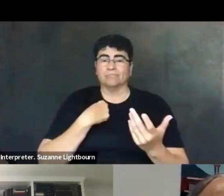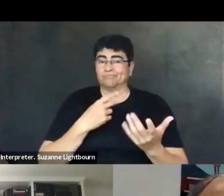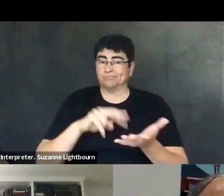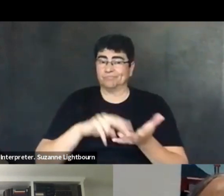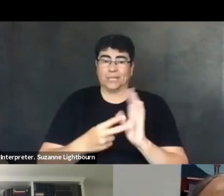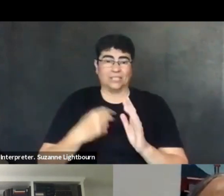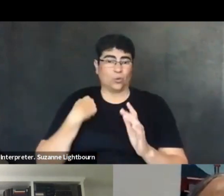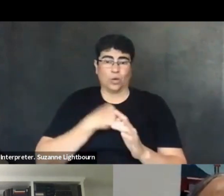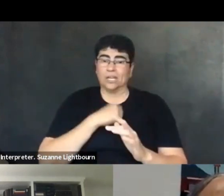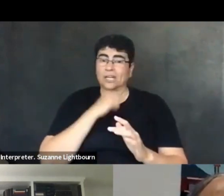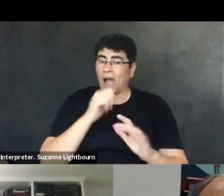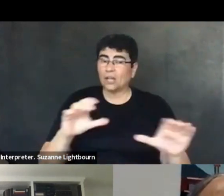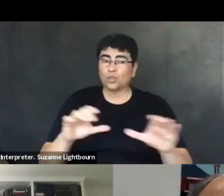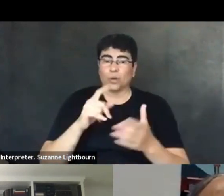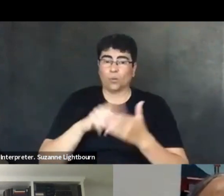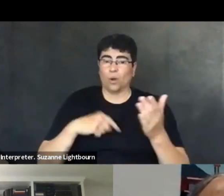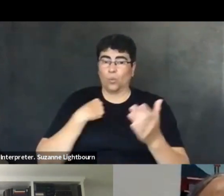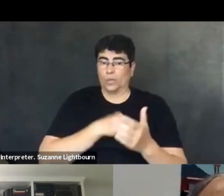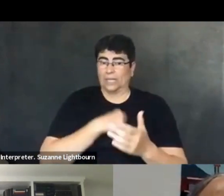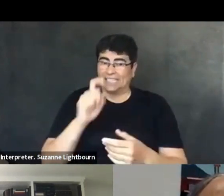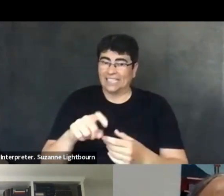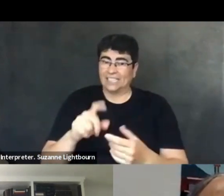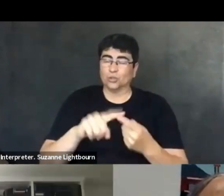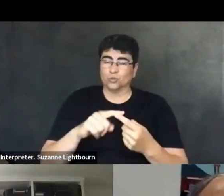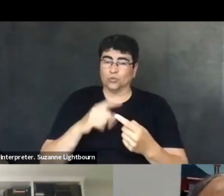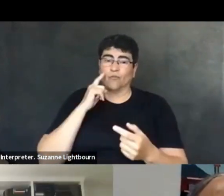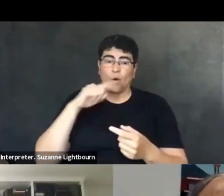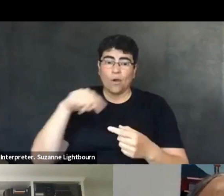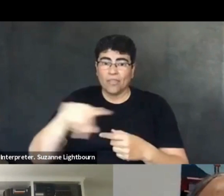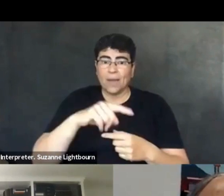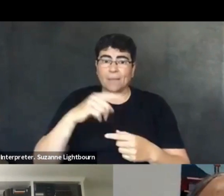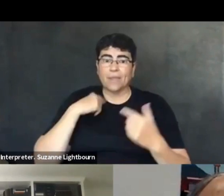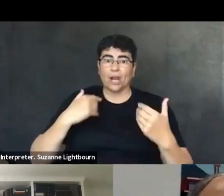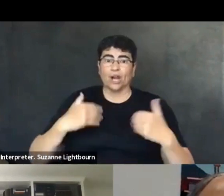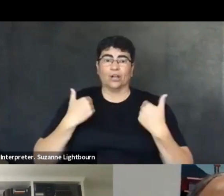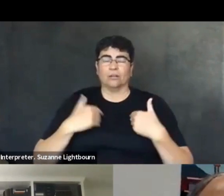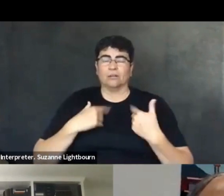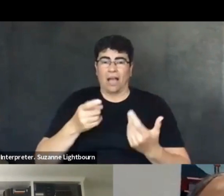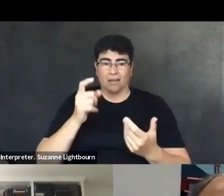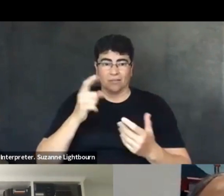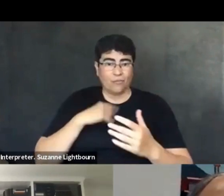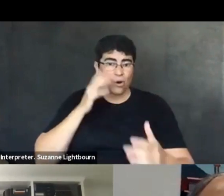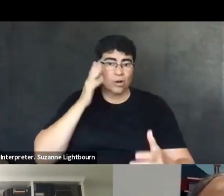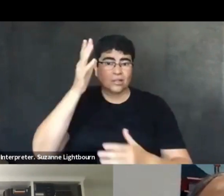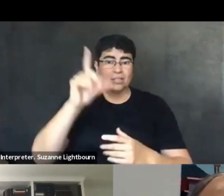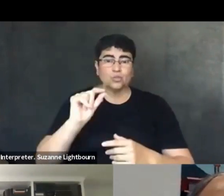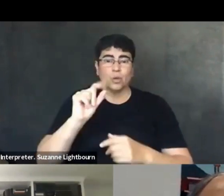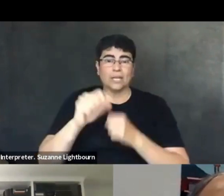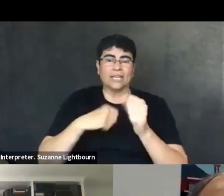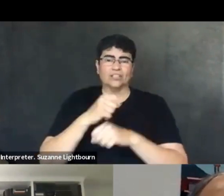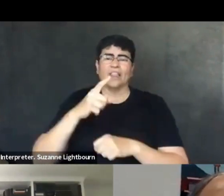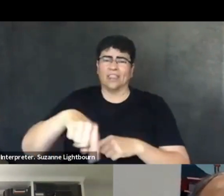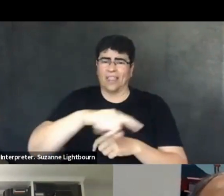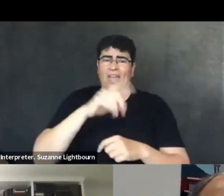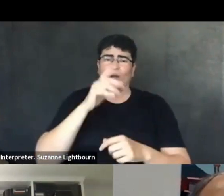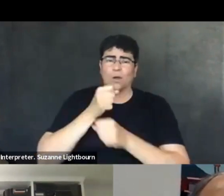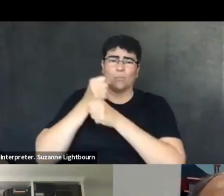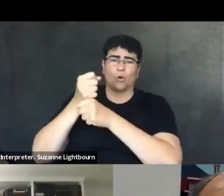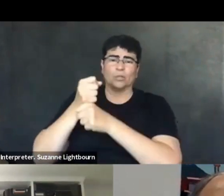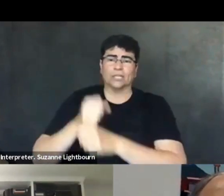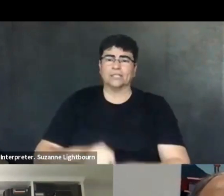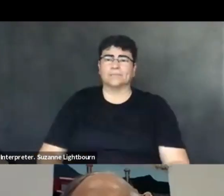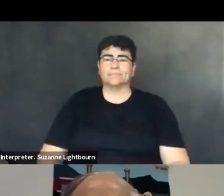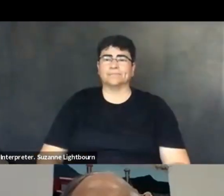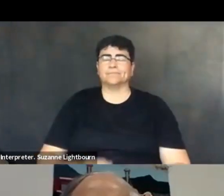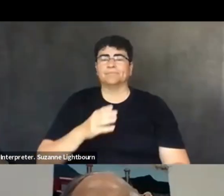need to do in the early years to keep them from having to protest in 20 years. Thank you so much, Dr.